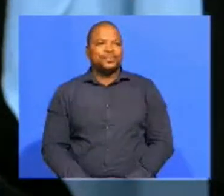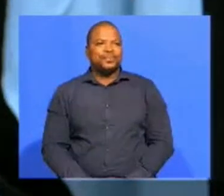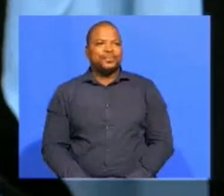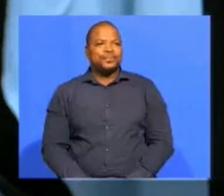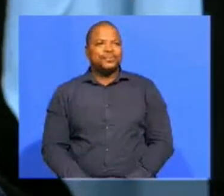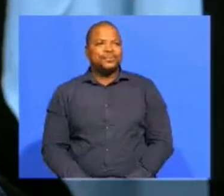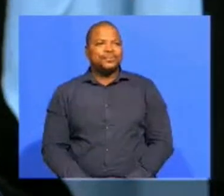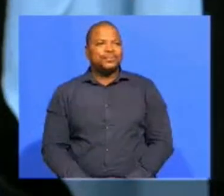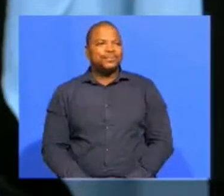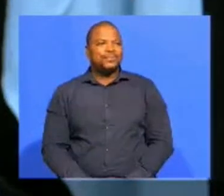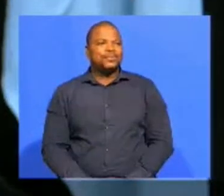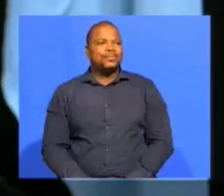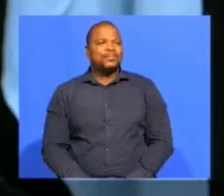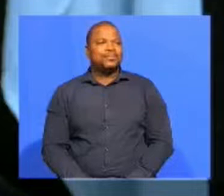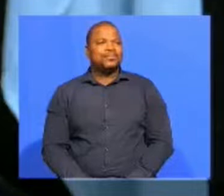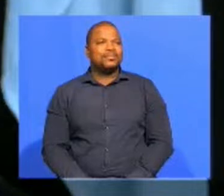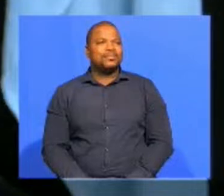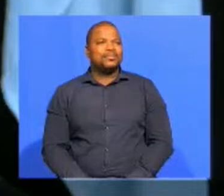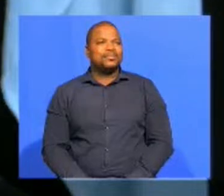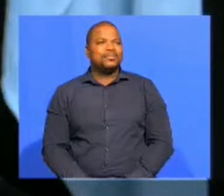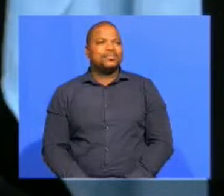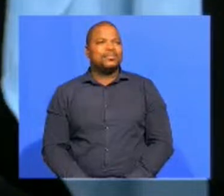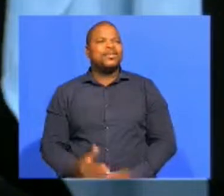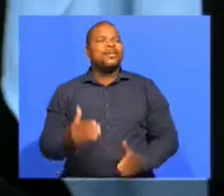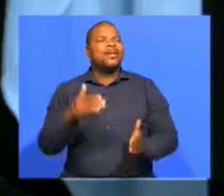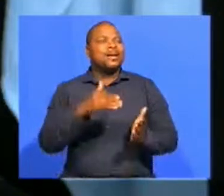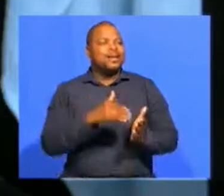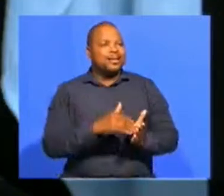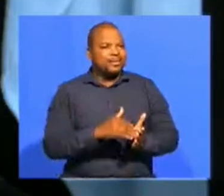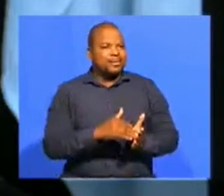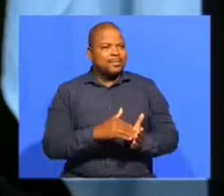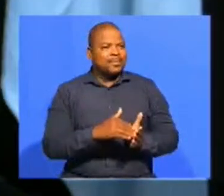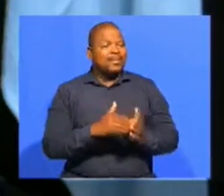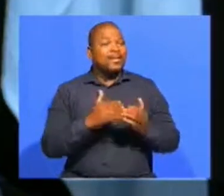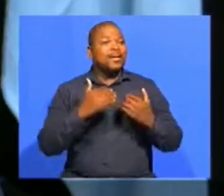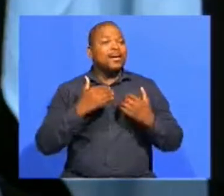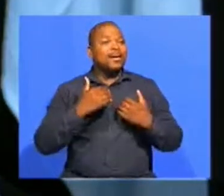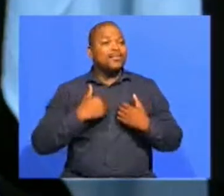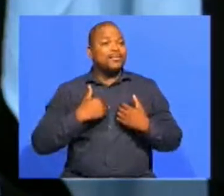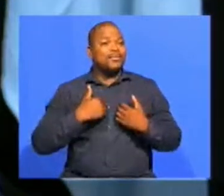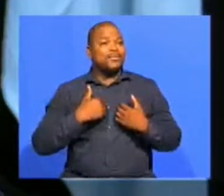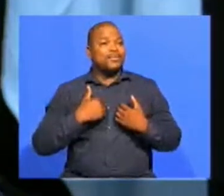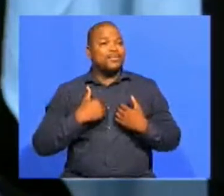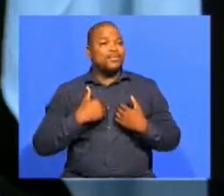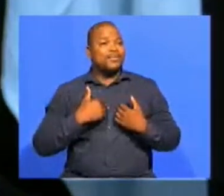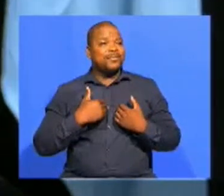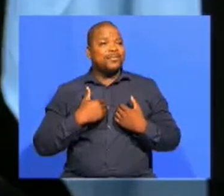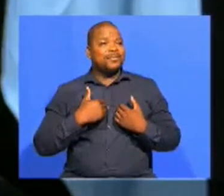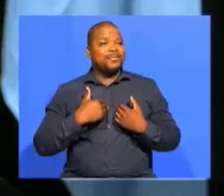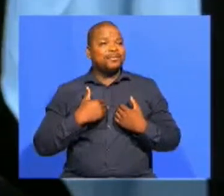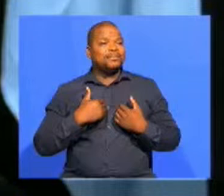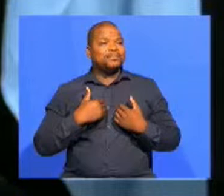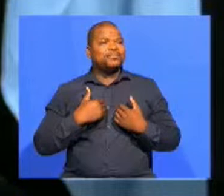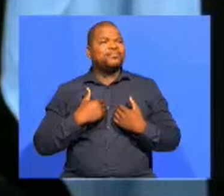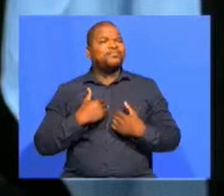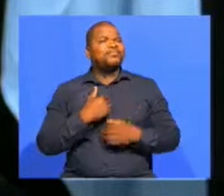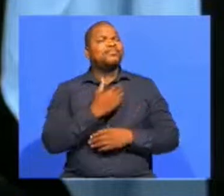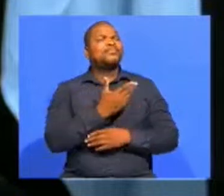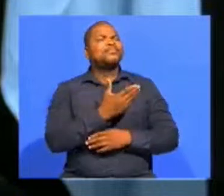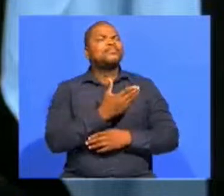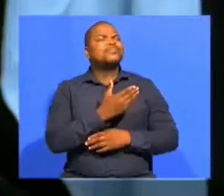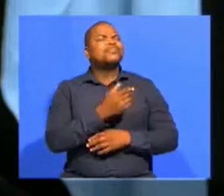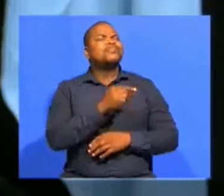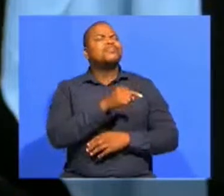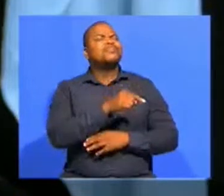Huh? Oh, and also, we have one of our, Denisha, was